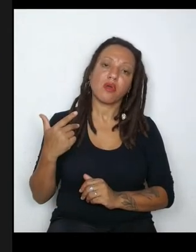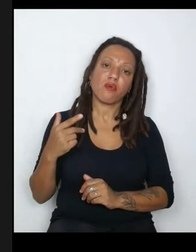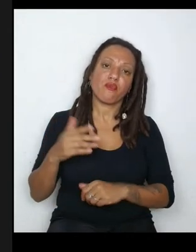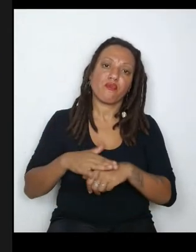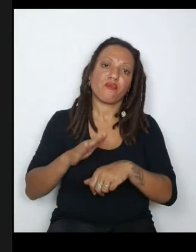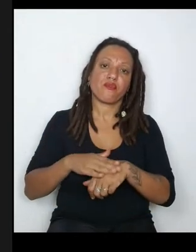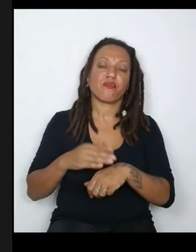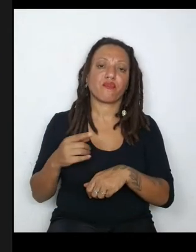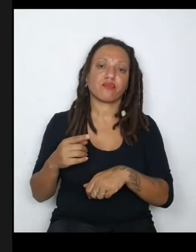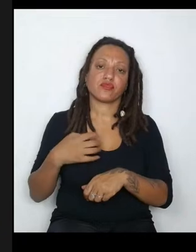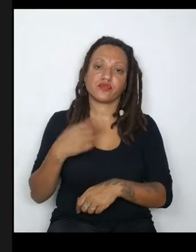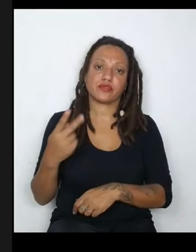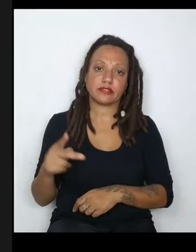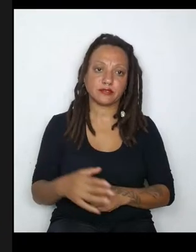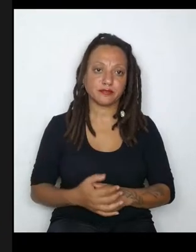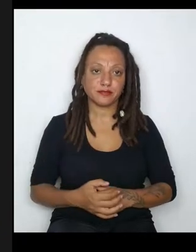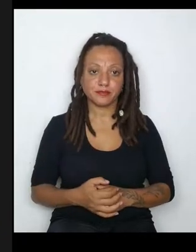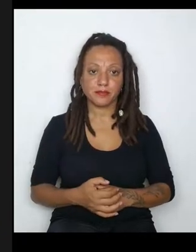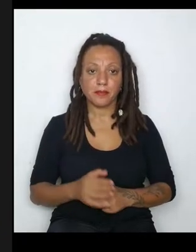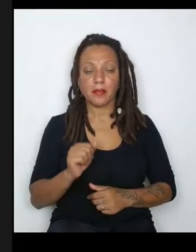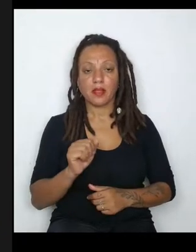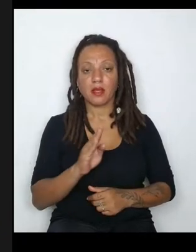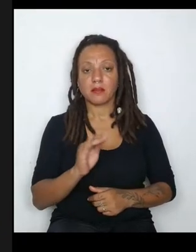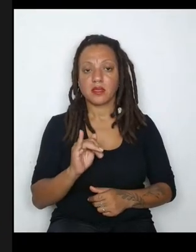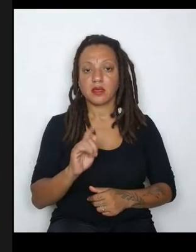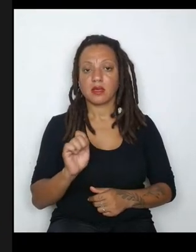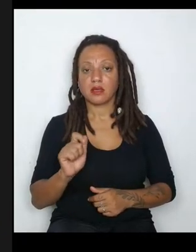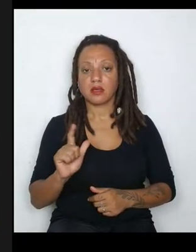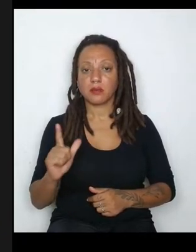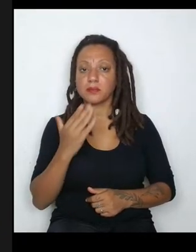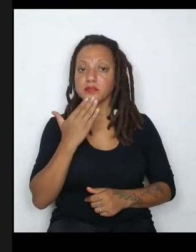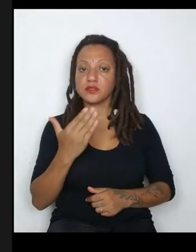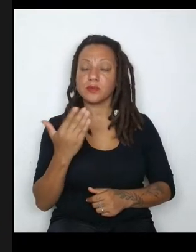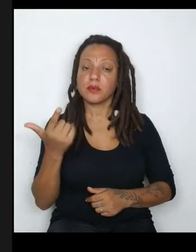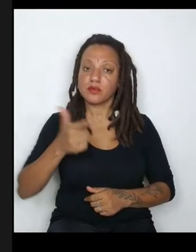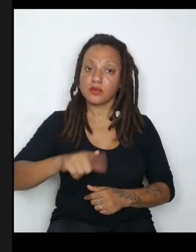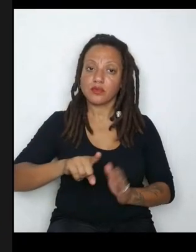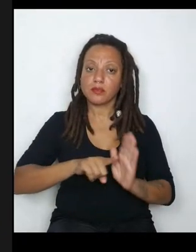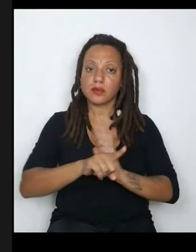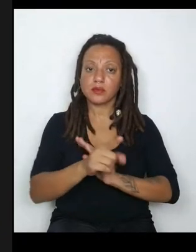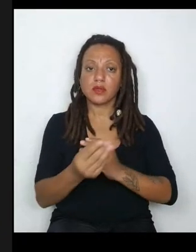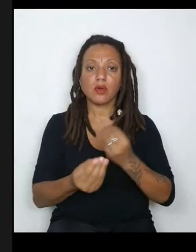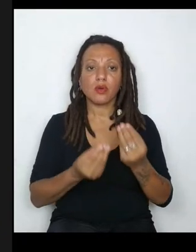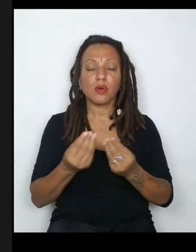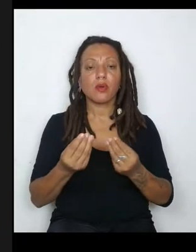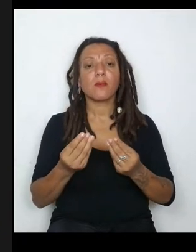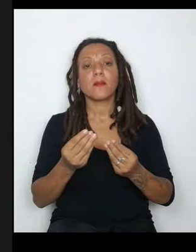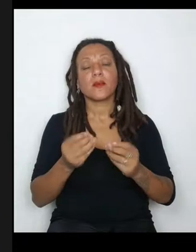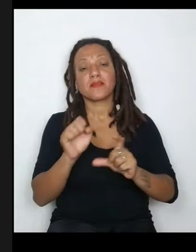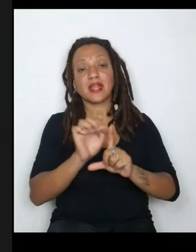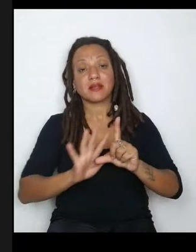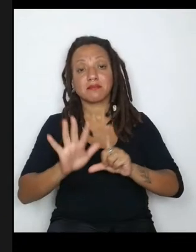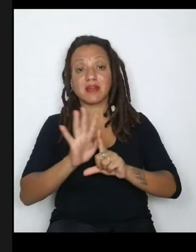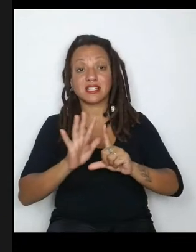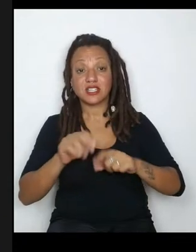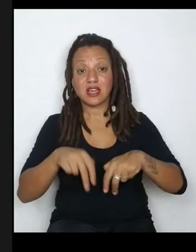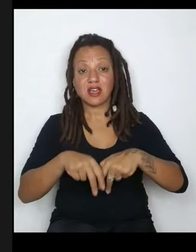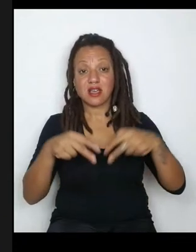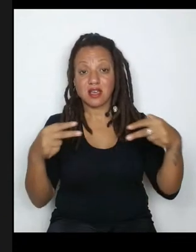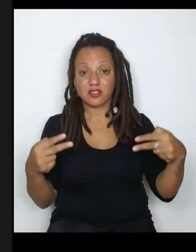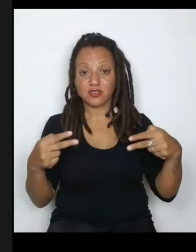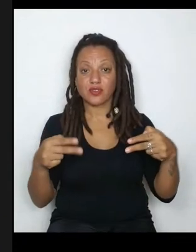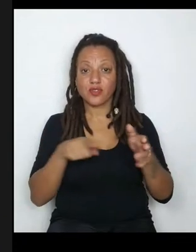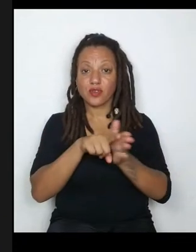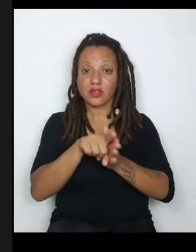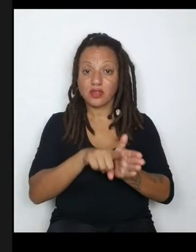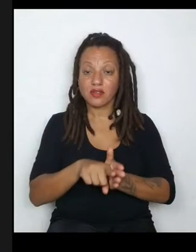very much for your answer i would like to turn it over to norma and abigail and i'm going to repeat the question how did the